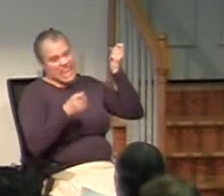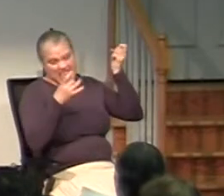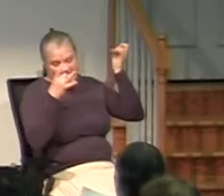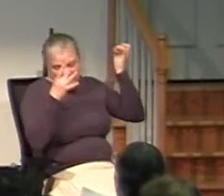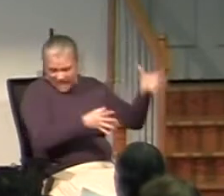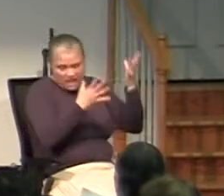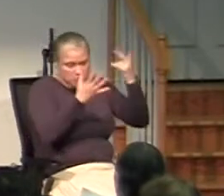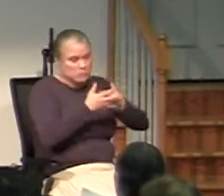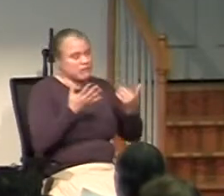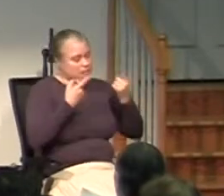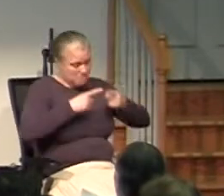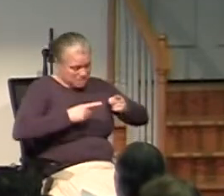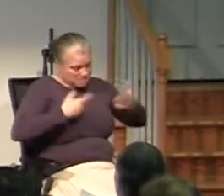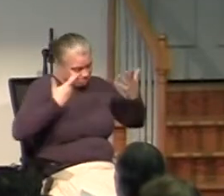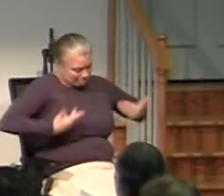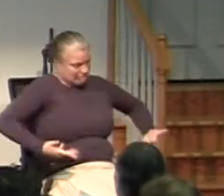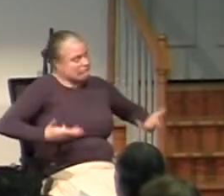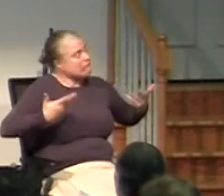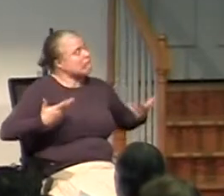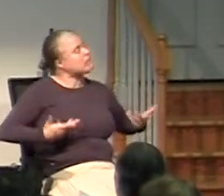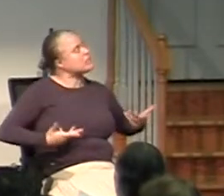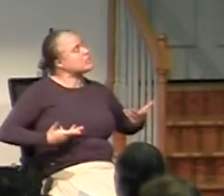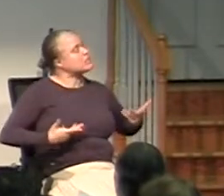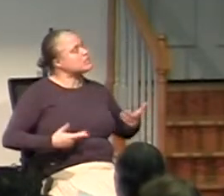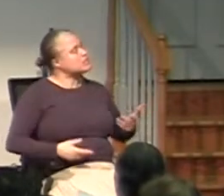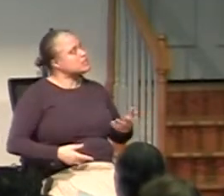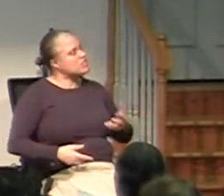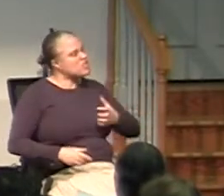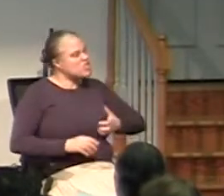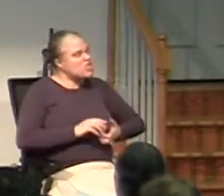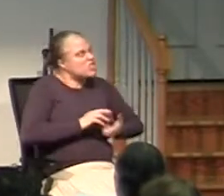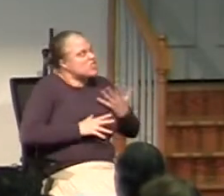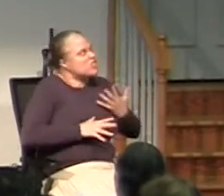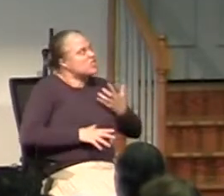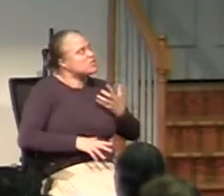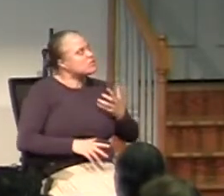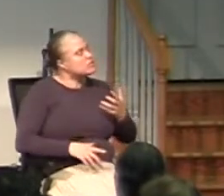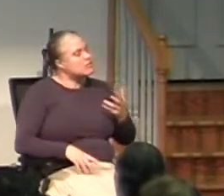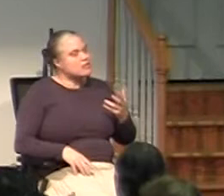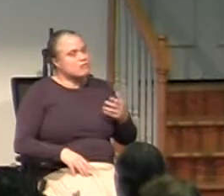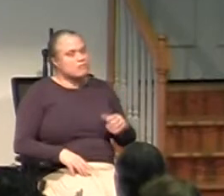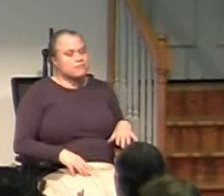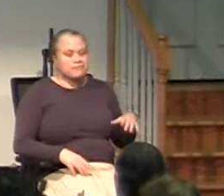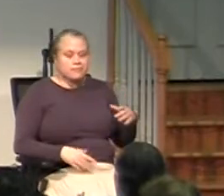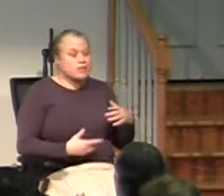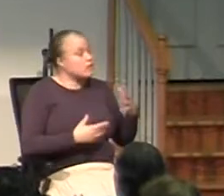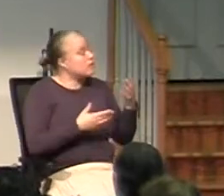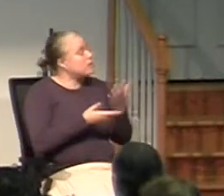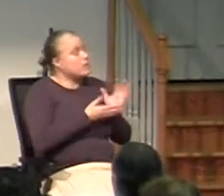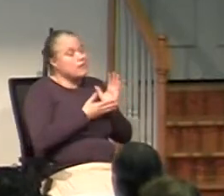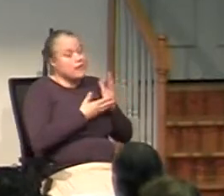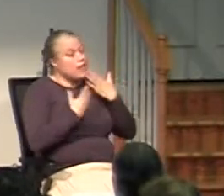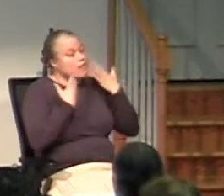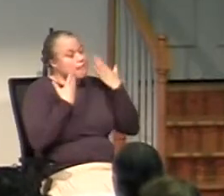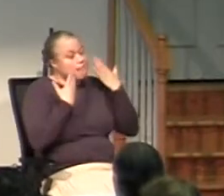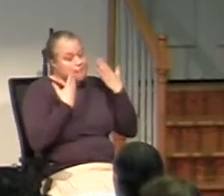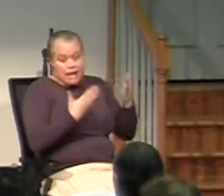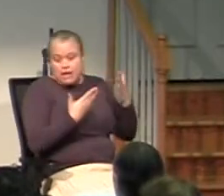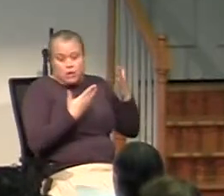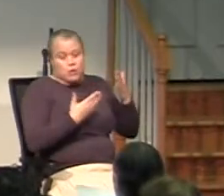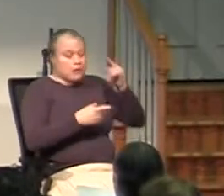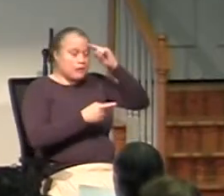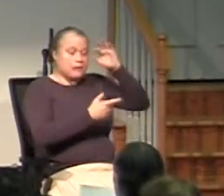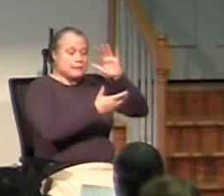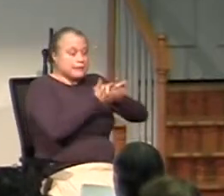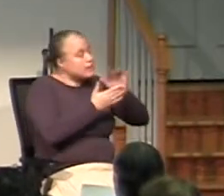on. And I was angry. But I said, thank you for it. I believe that you'll lead me through